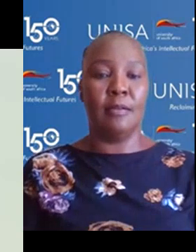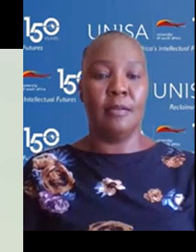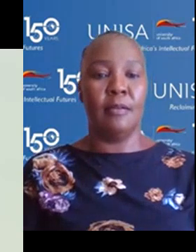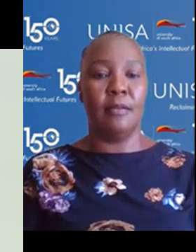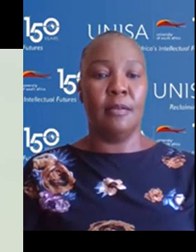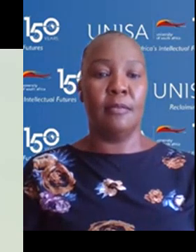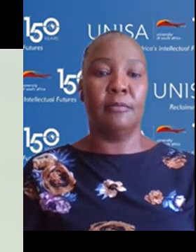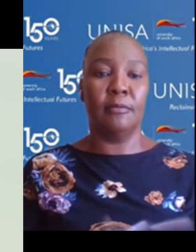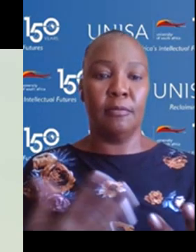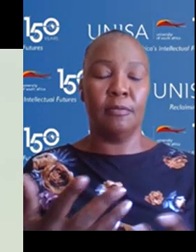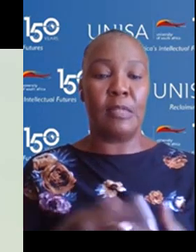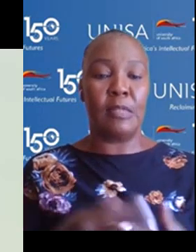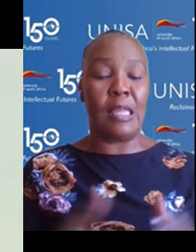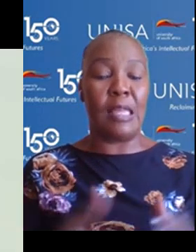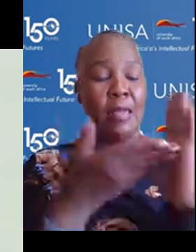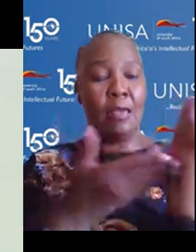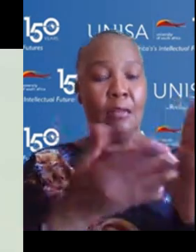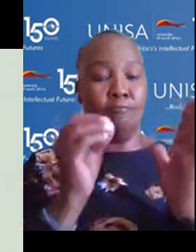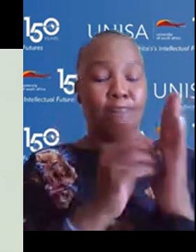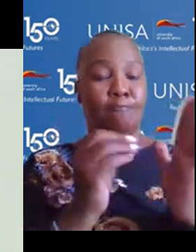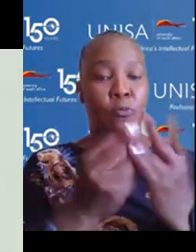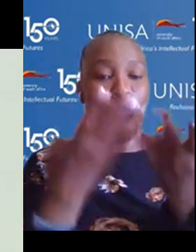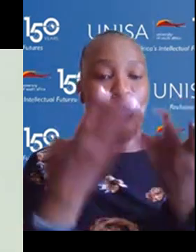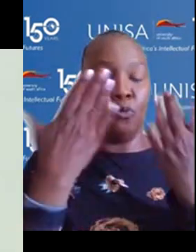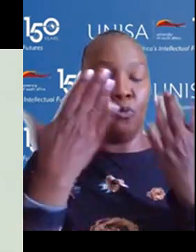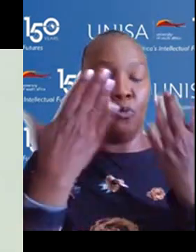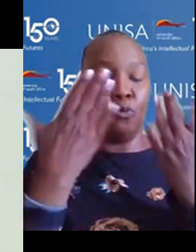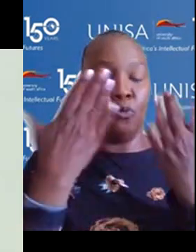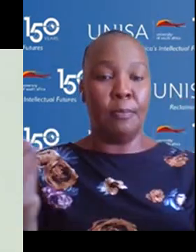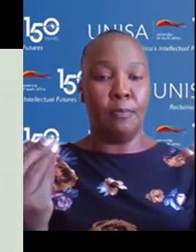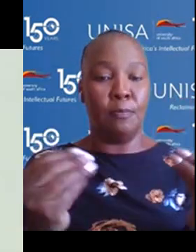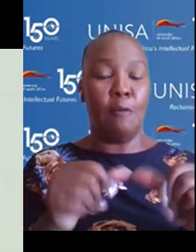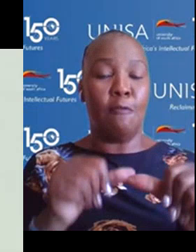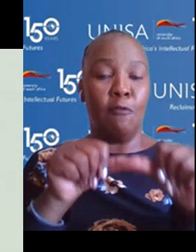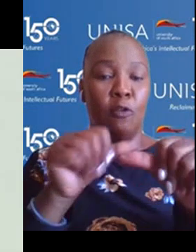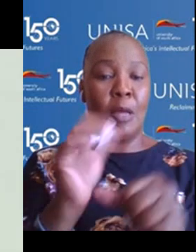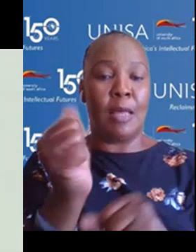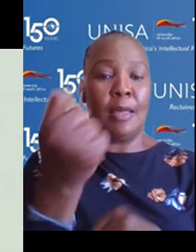So here you will need to insert your student number followed by